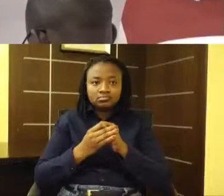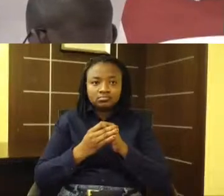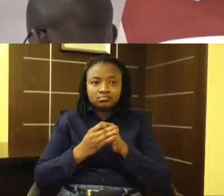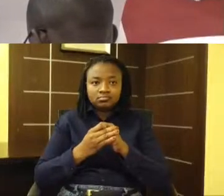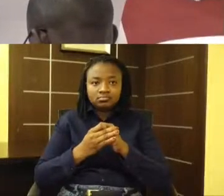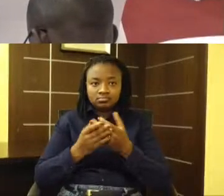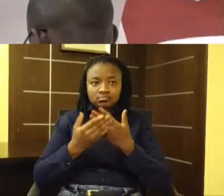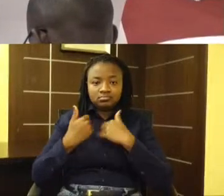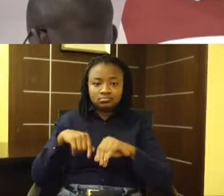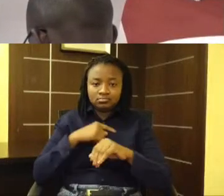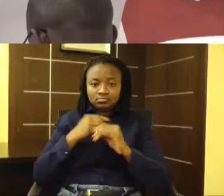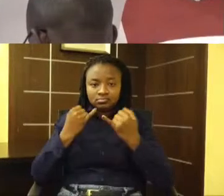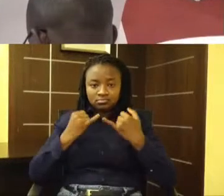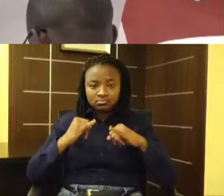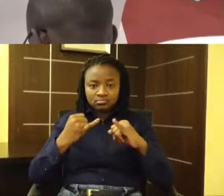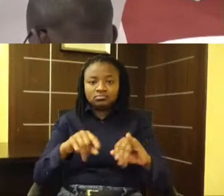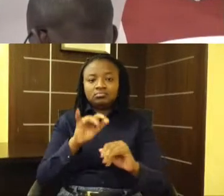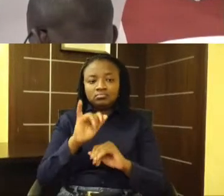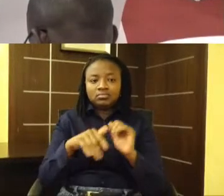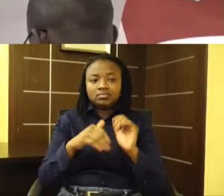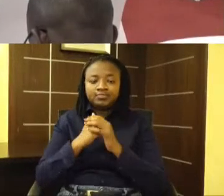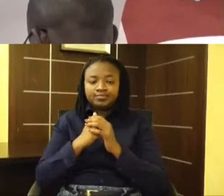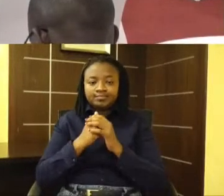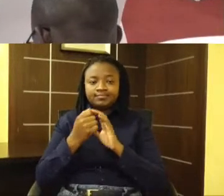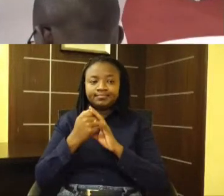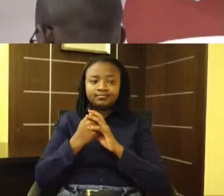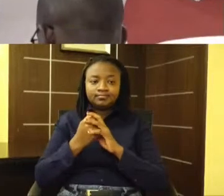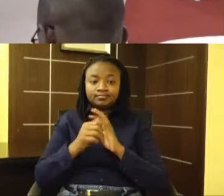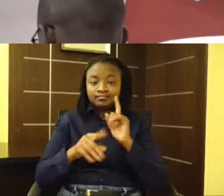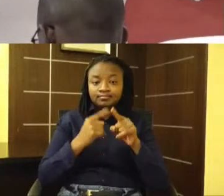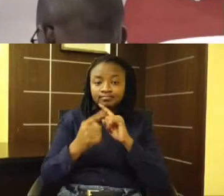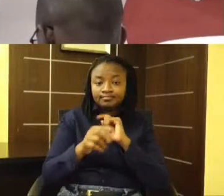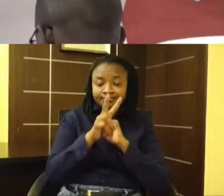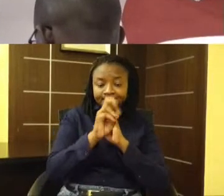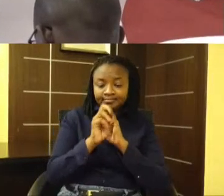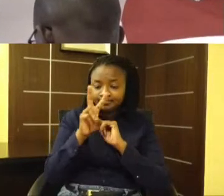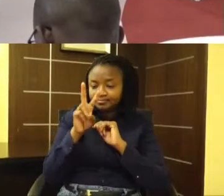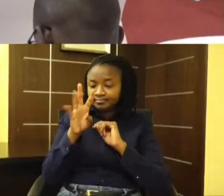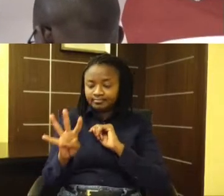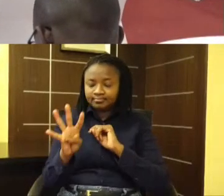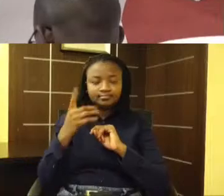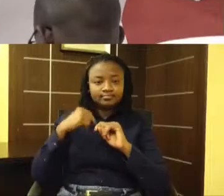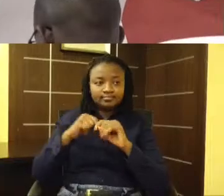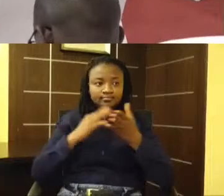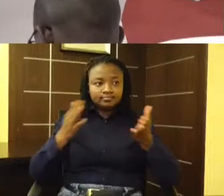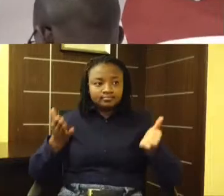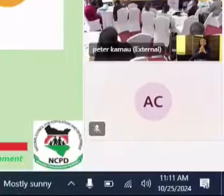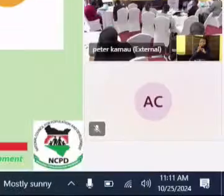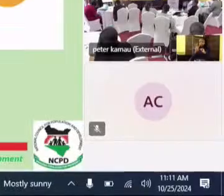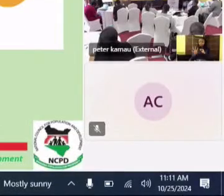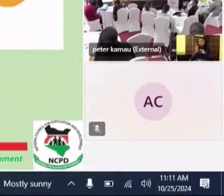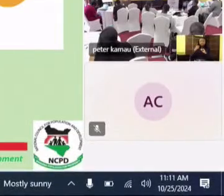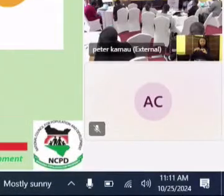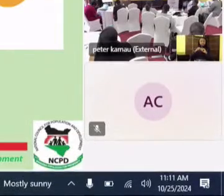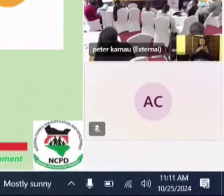implementing the program of action. So in 2024, here we are celebrating or